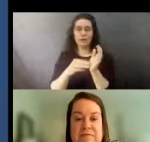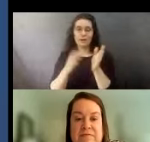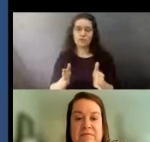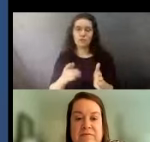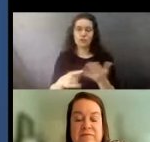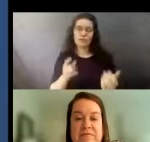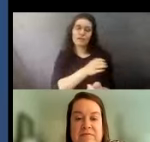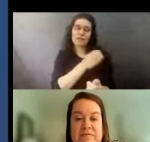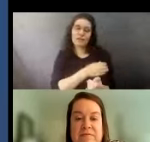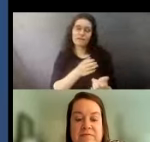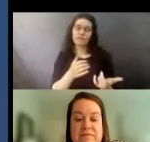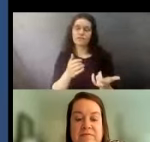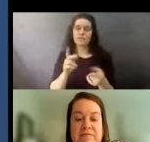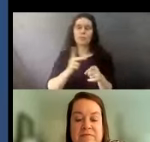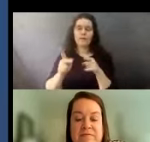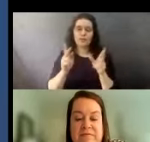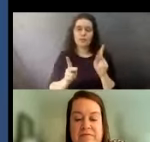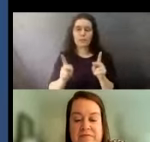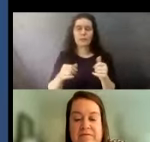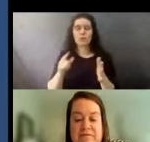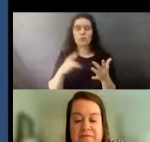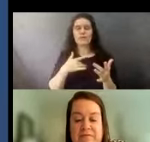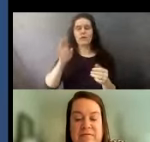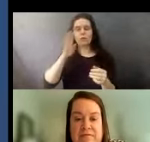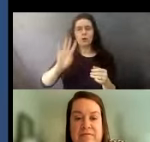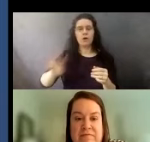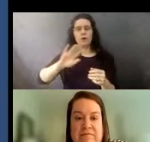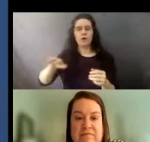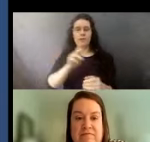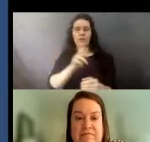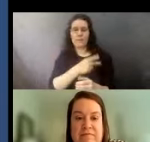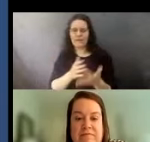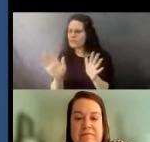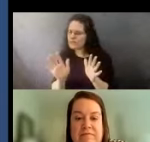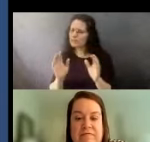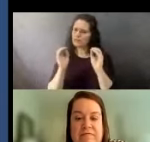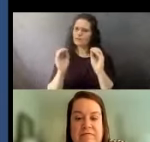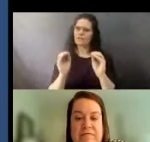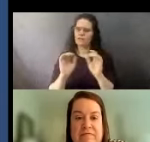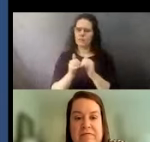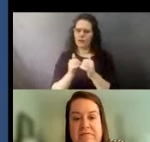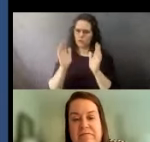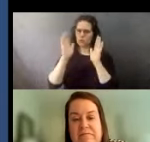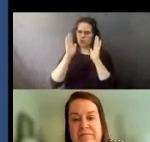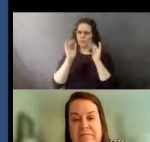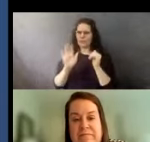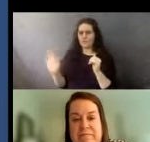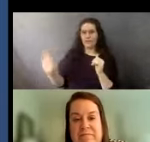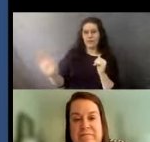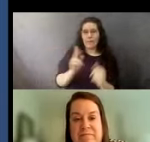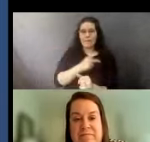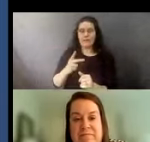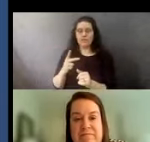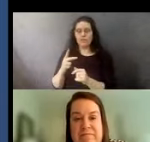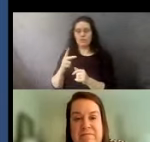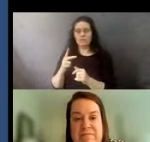of conditions, which aren't always showing up on the tests that they send. But I think we are, we've learned so much so quickly with